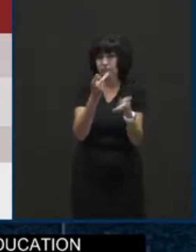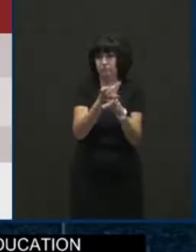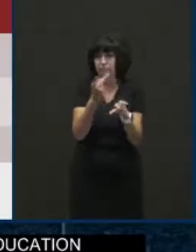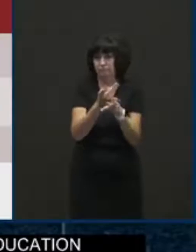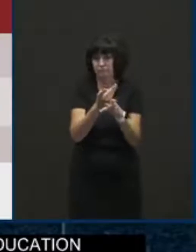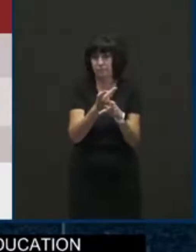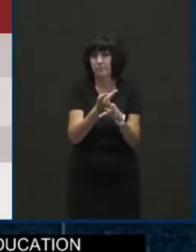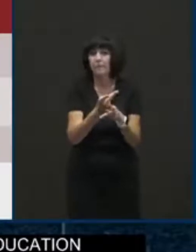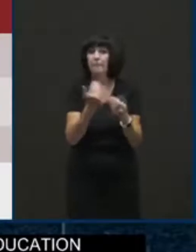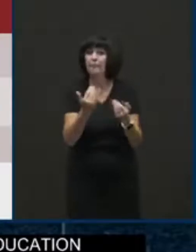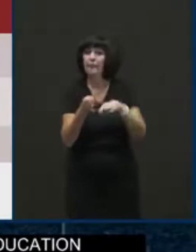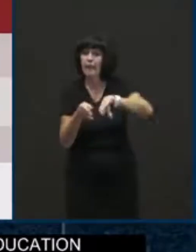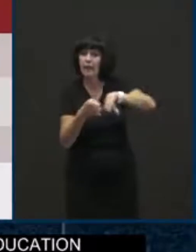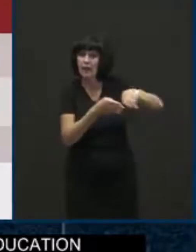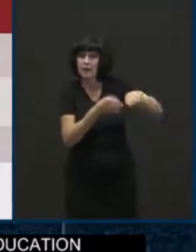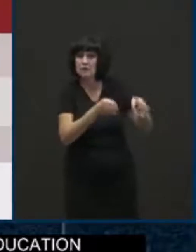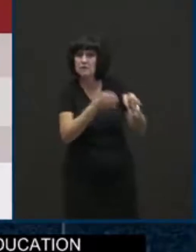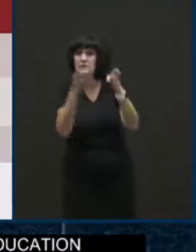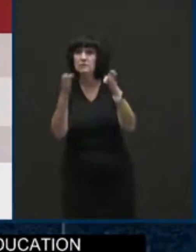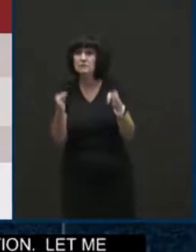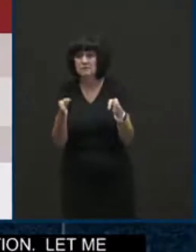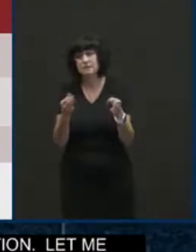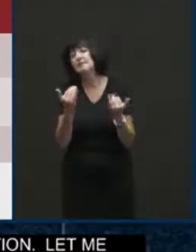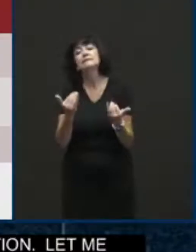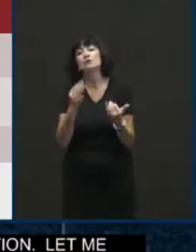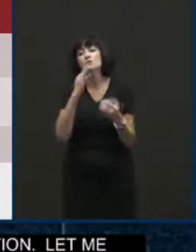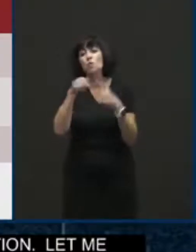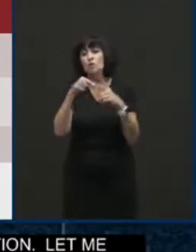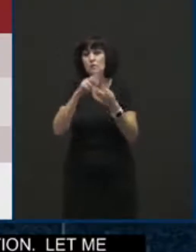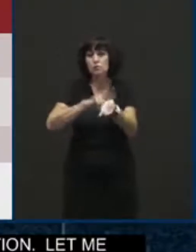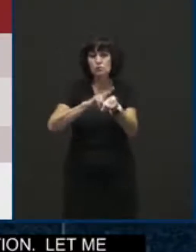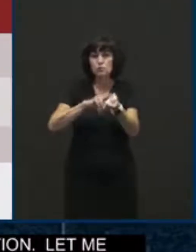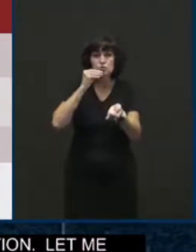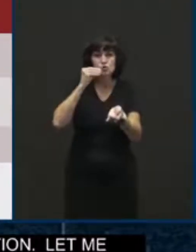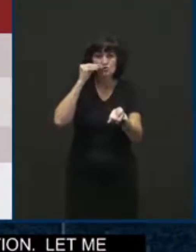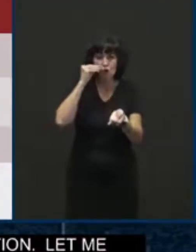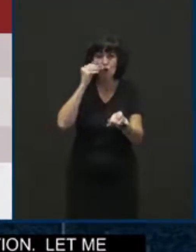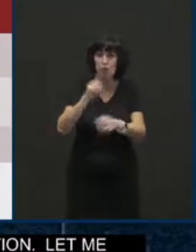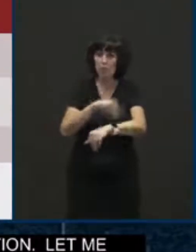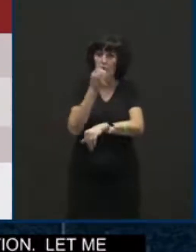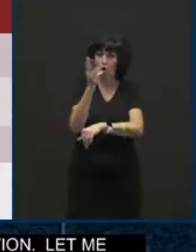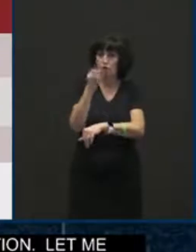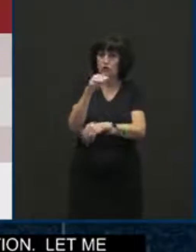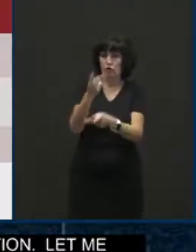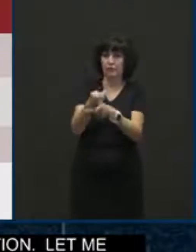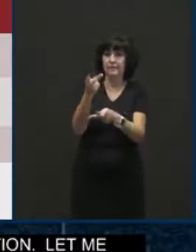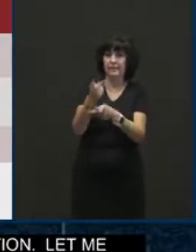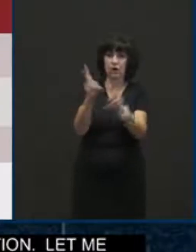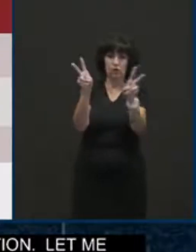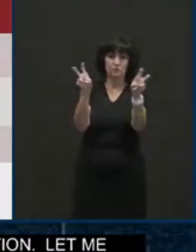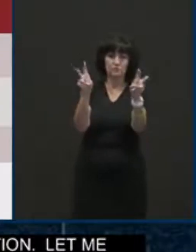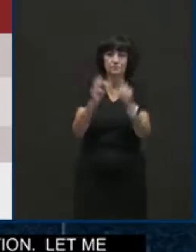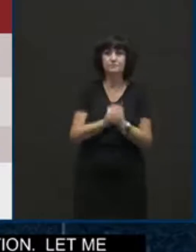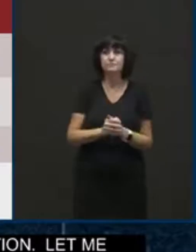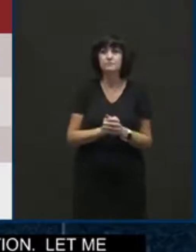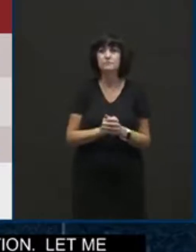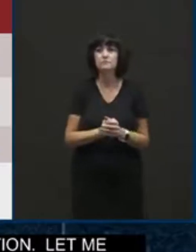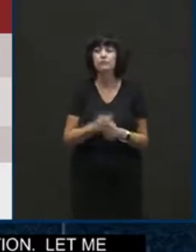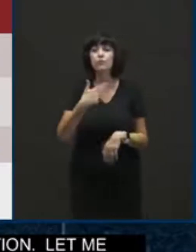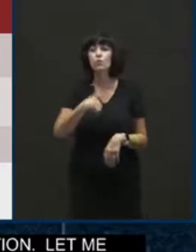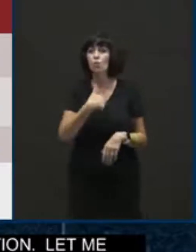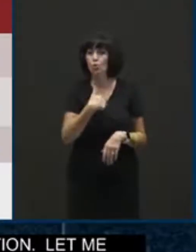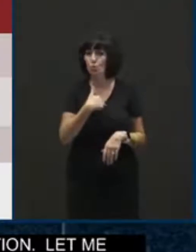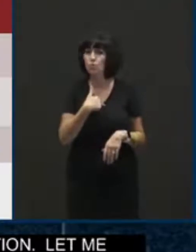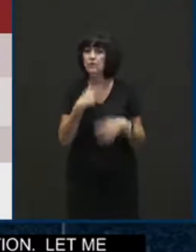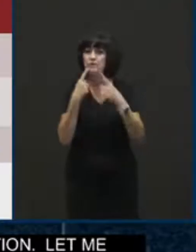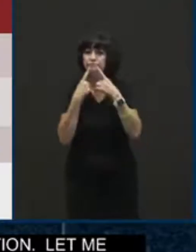shift gears a little bit and talk about long-term care. We did put out a release on Friday